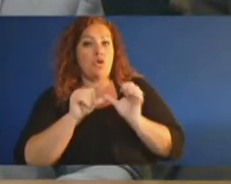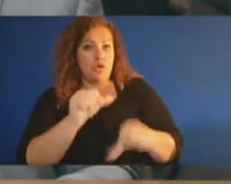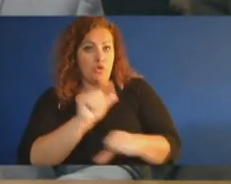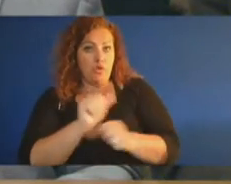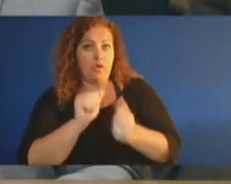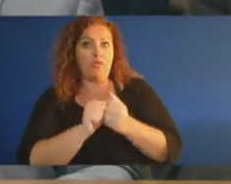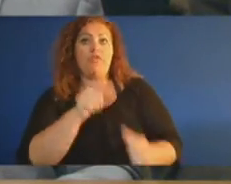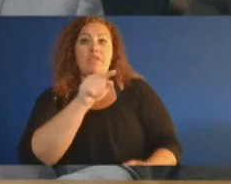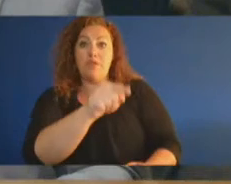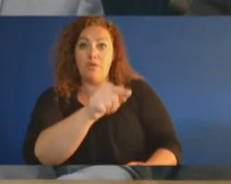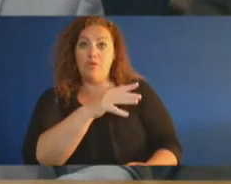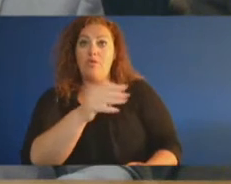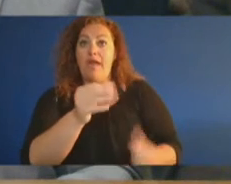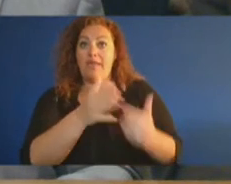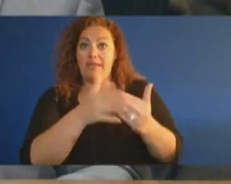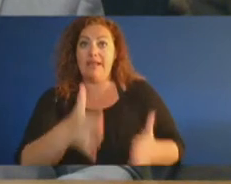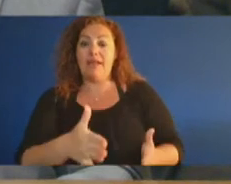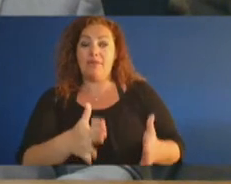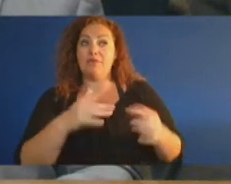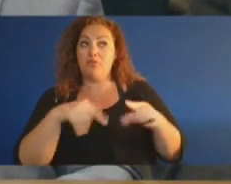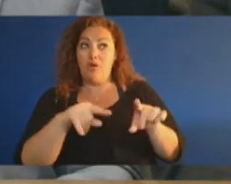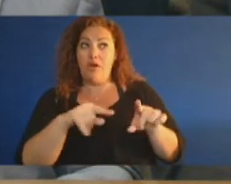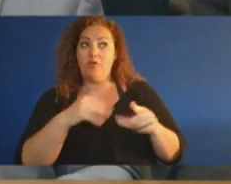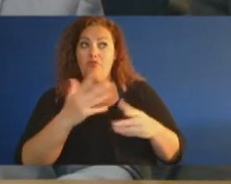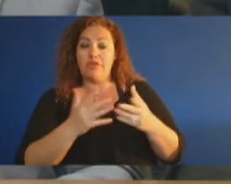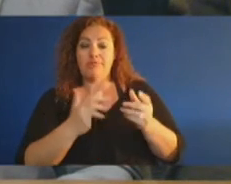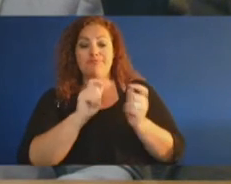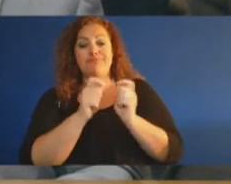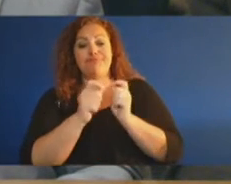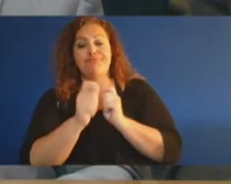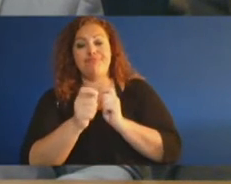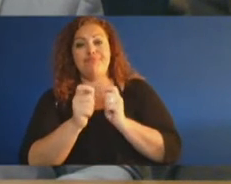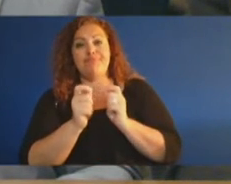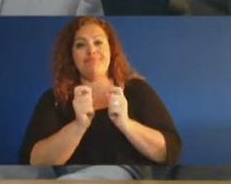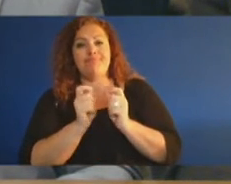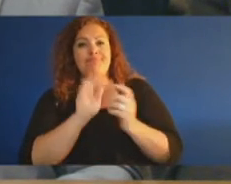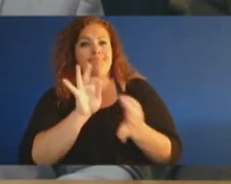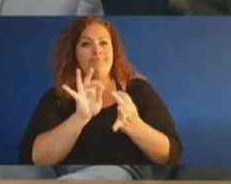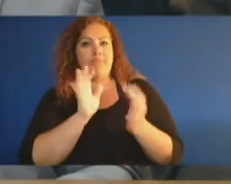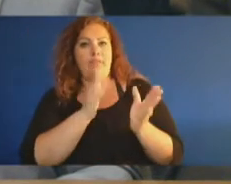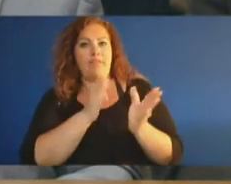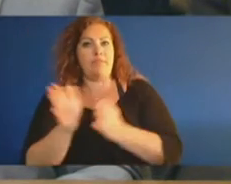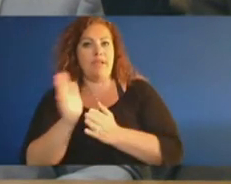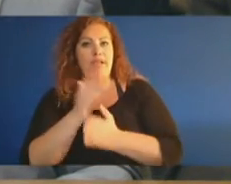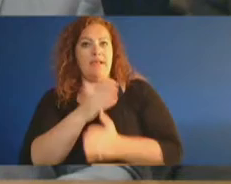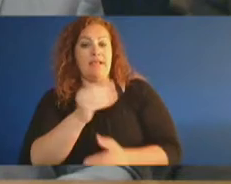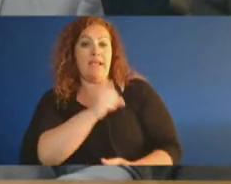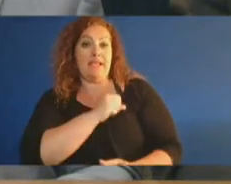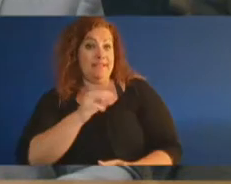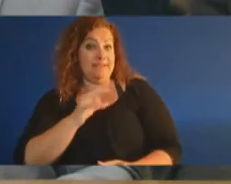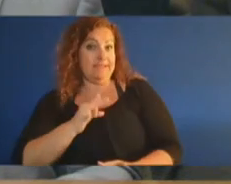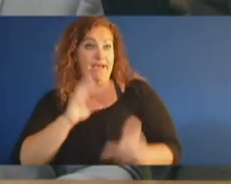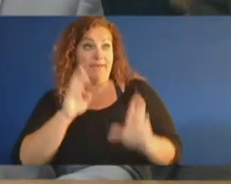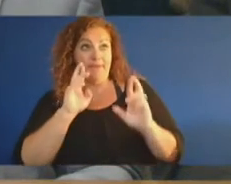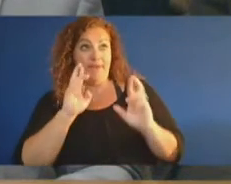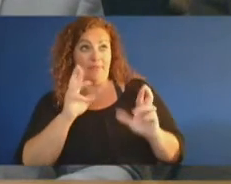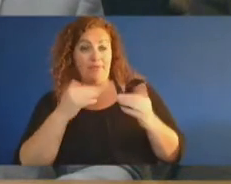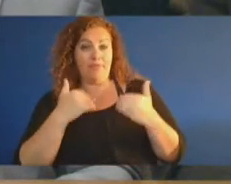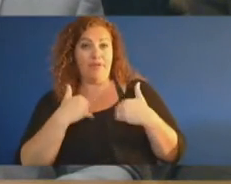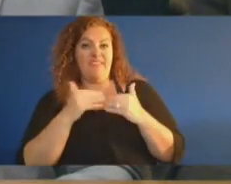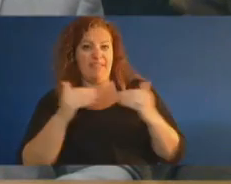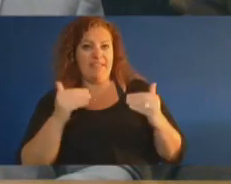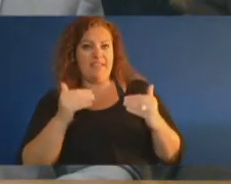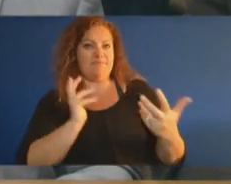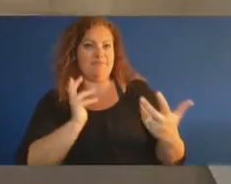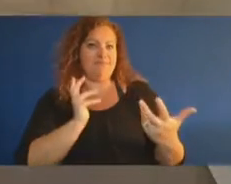neighbors uh as we kind of refine our plan and staff and uh hope we can get to a point where we've got at least a comfort